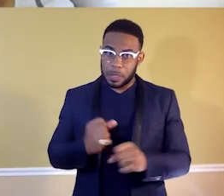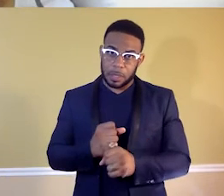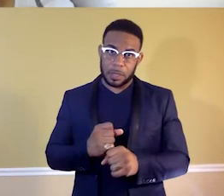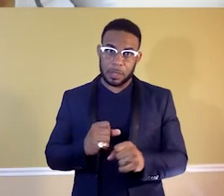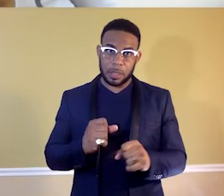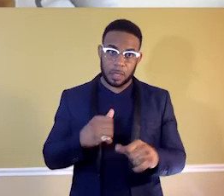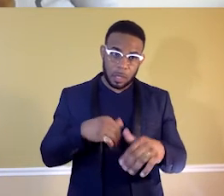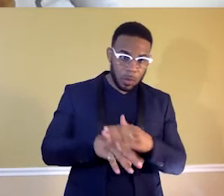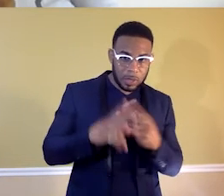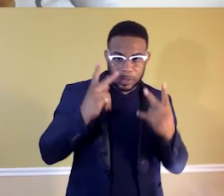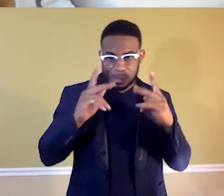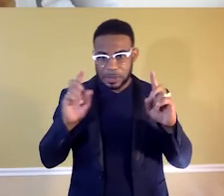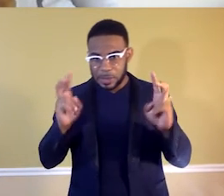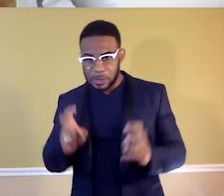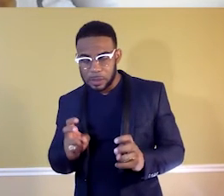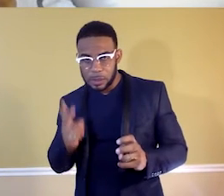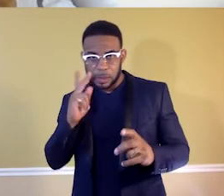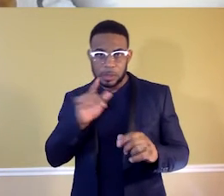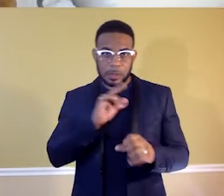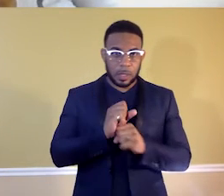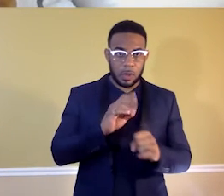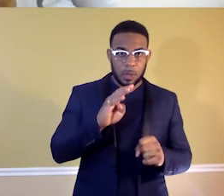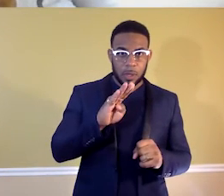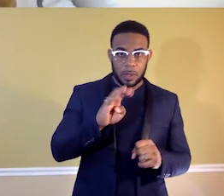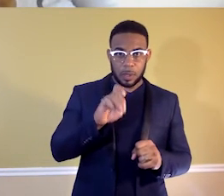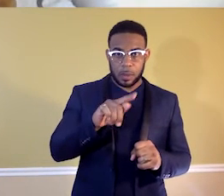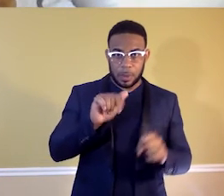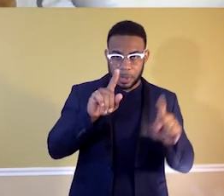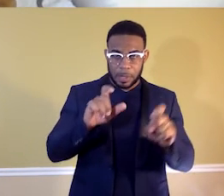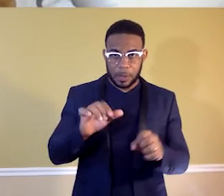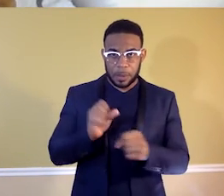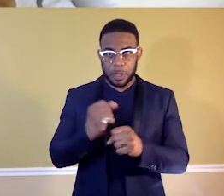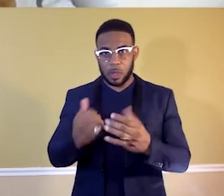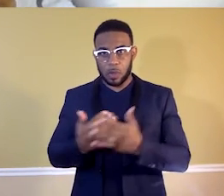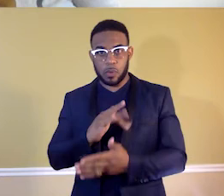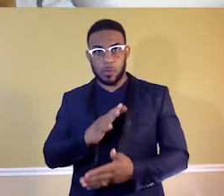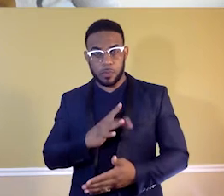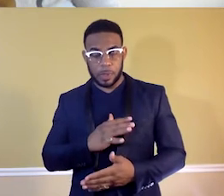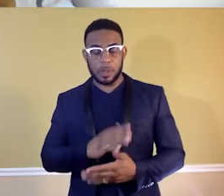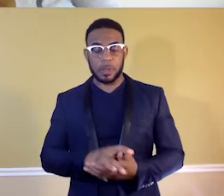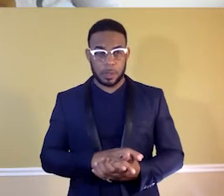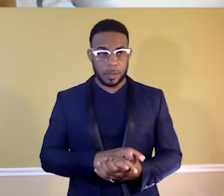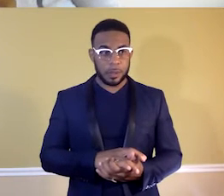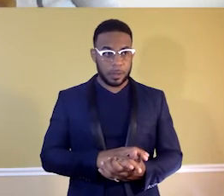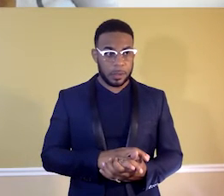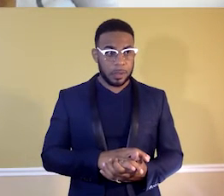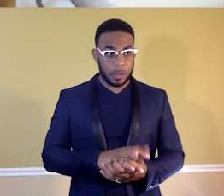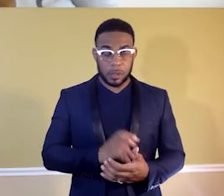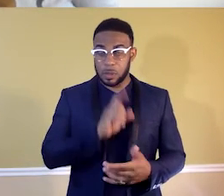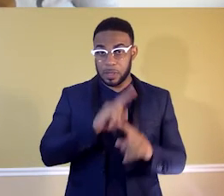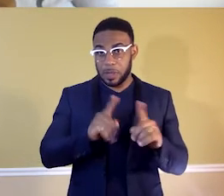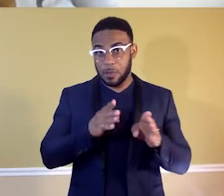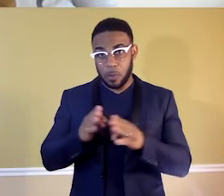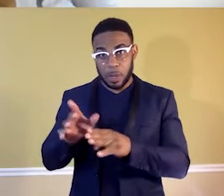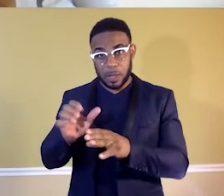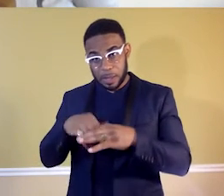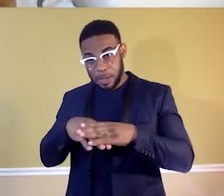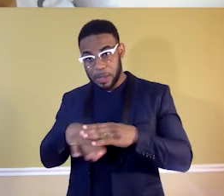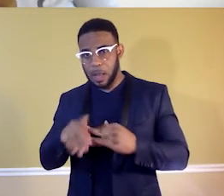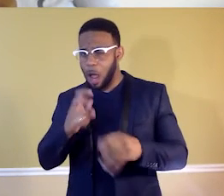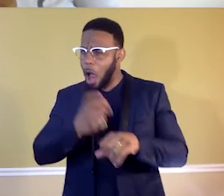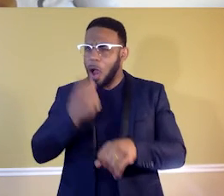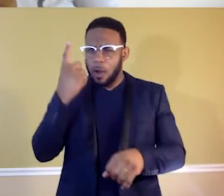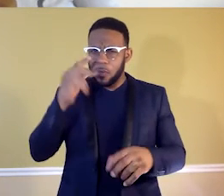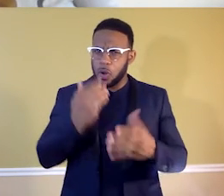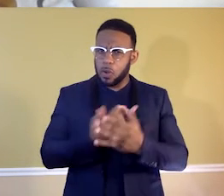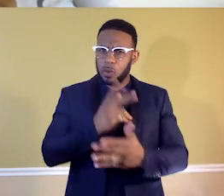of go in and see the issues. They actually want beta testers because they want to make new features. So there are ways to kind of get in. It's harder